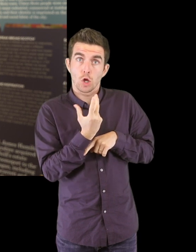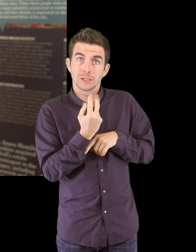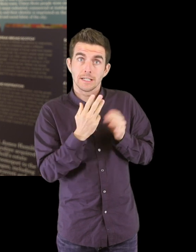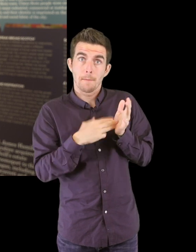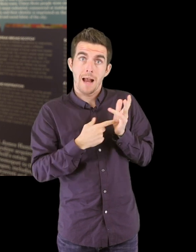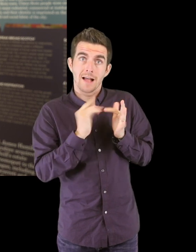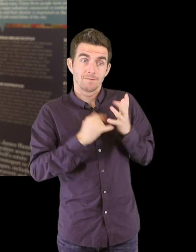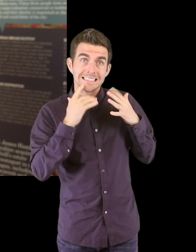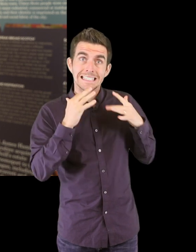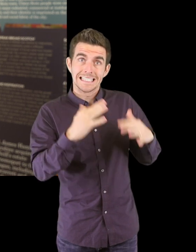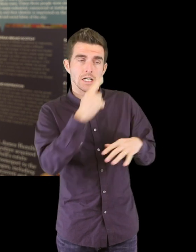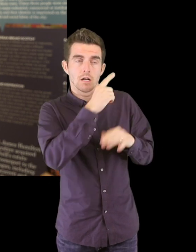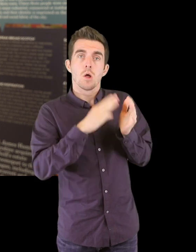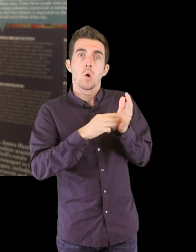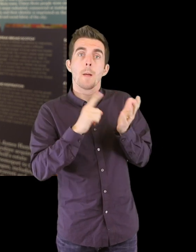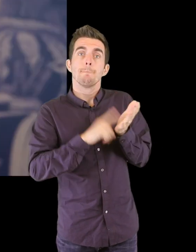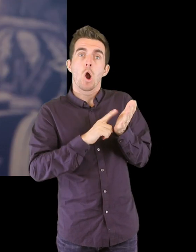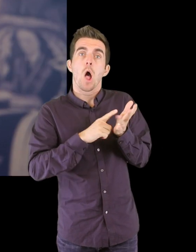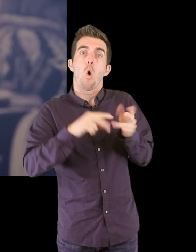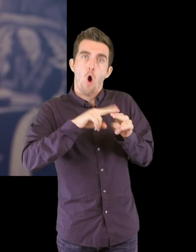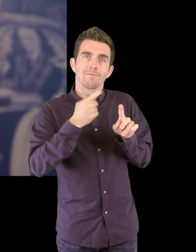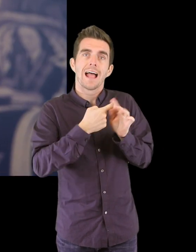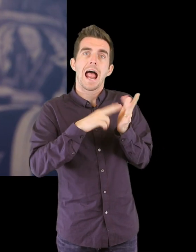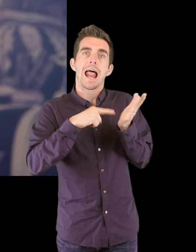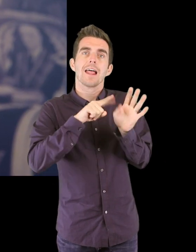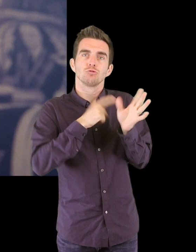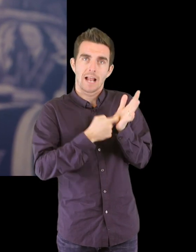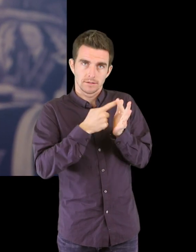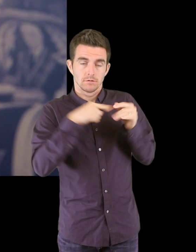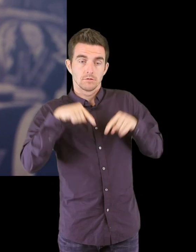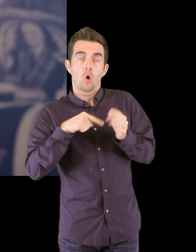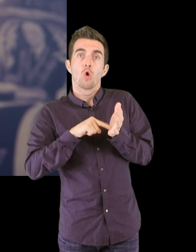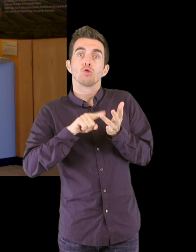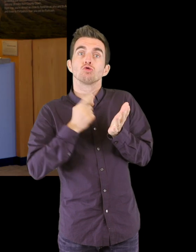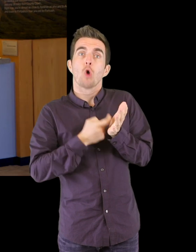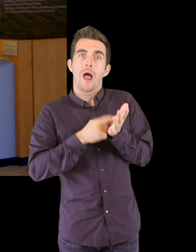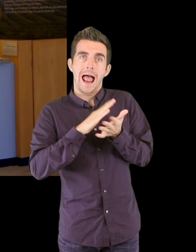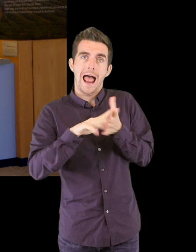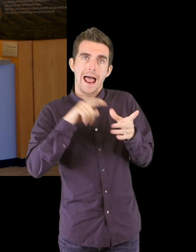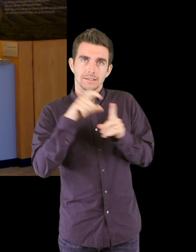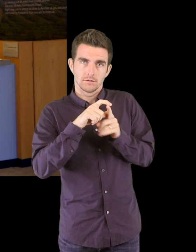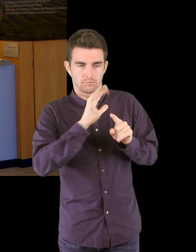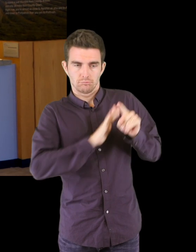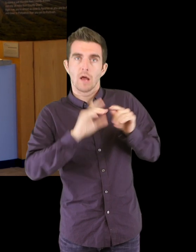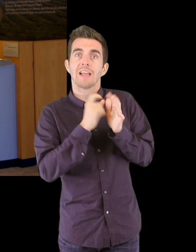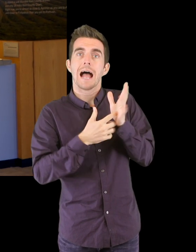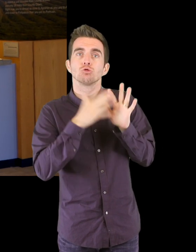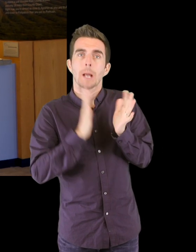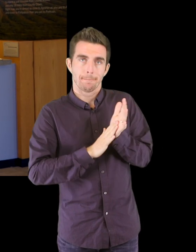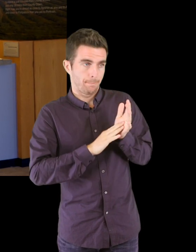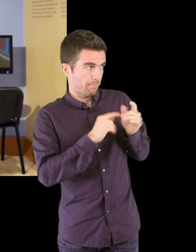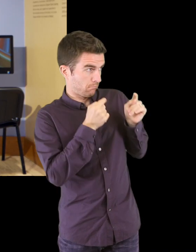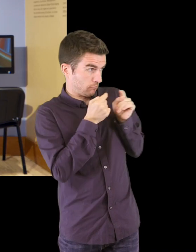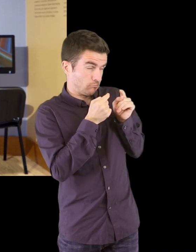by approximately 13 miles of sea between the Mull of Kintyre and Torhead in County Antrim. This narrow stretch